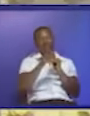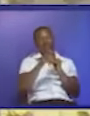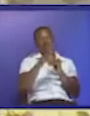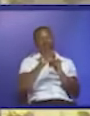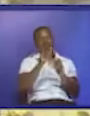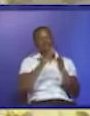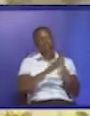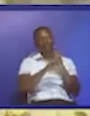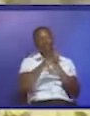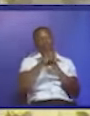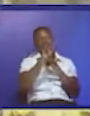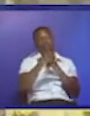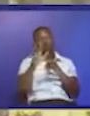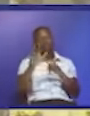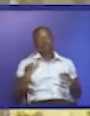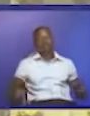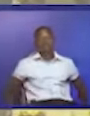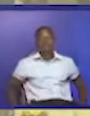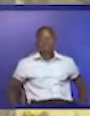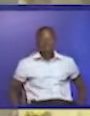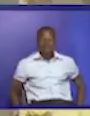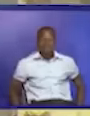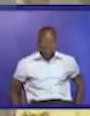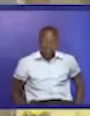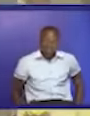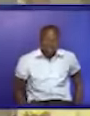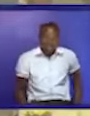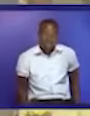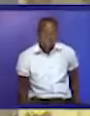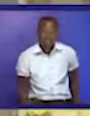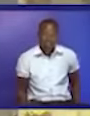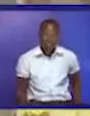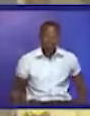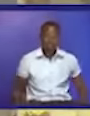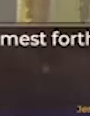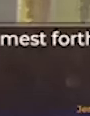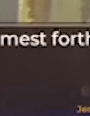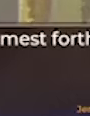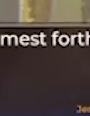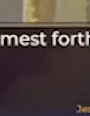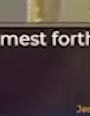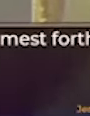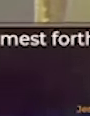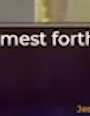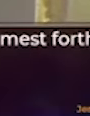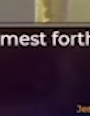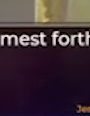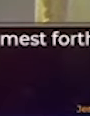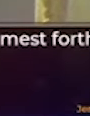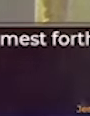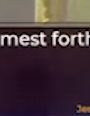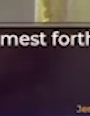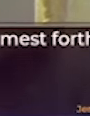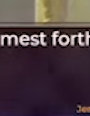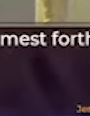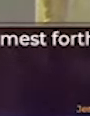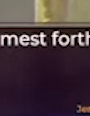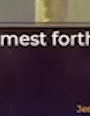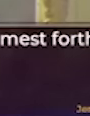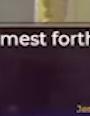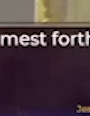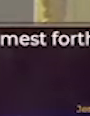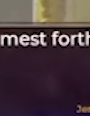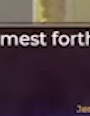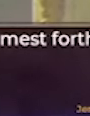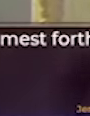verse 5, it says, while you were in your mother's womb, before you came forth, I called you, he says, and I ordained you to